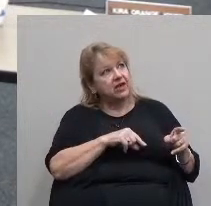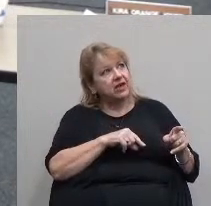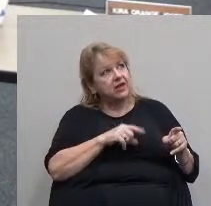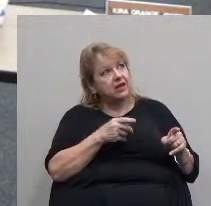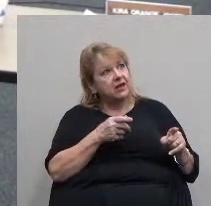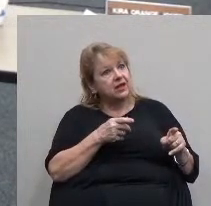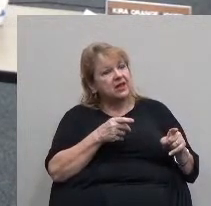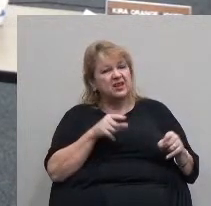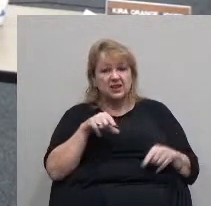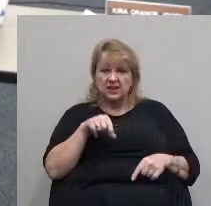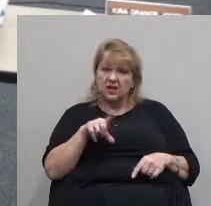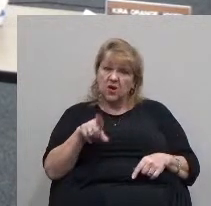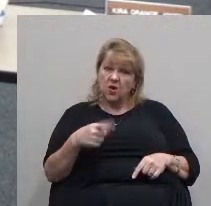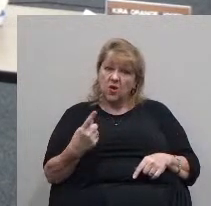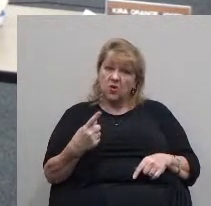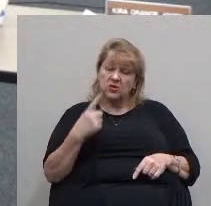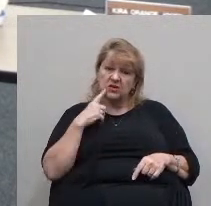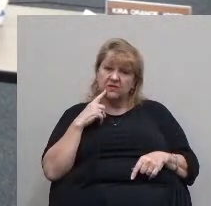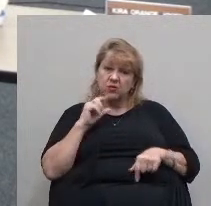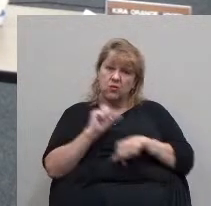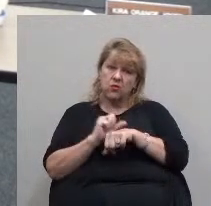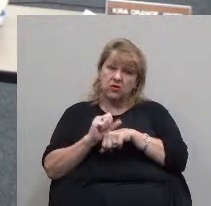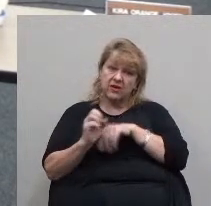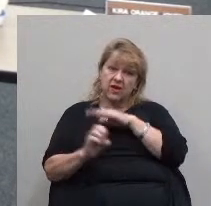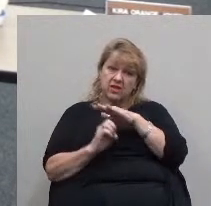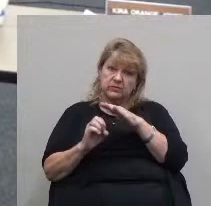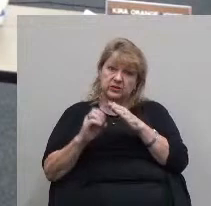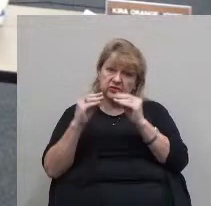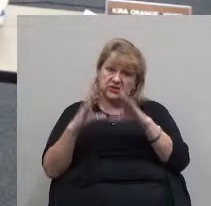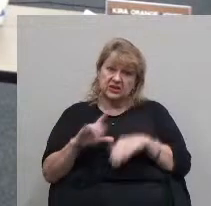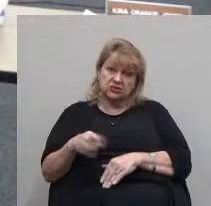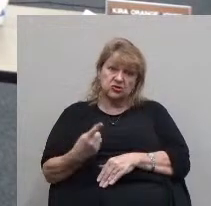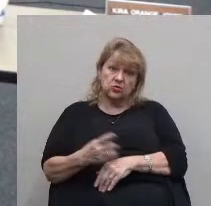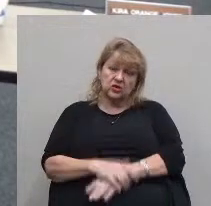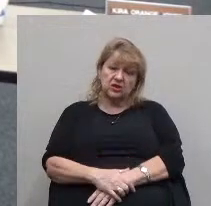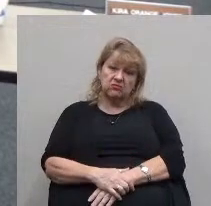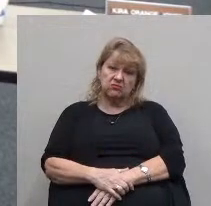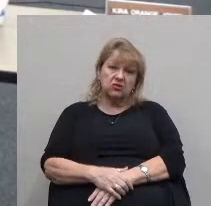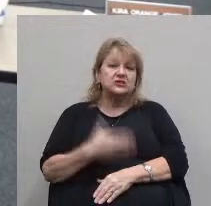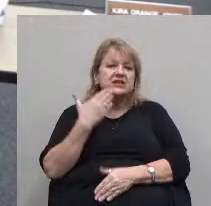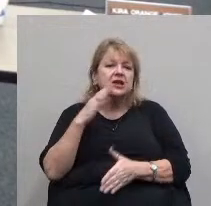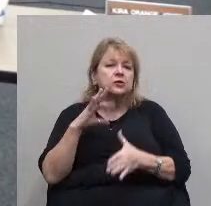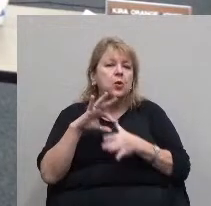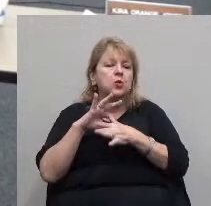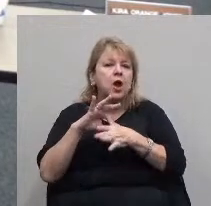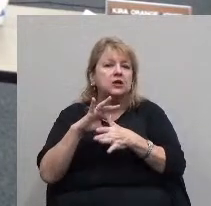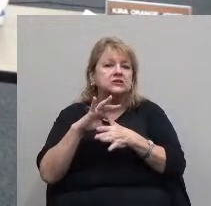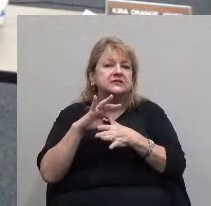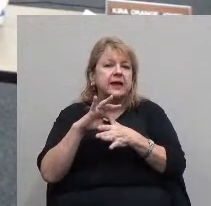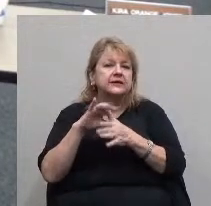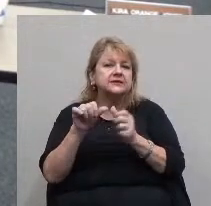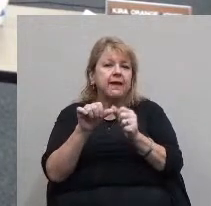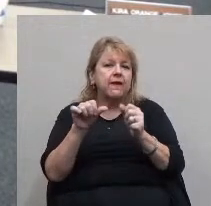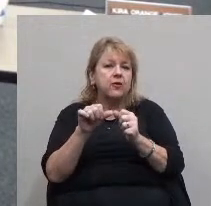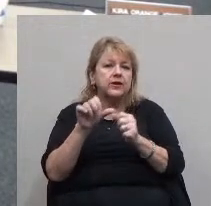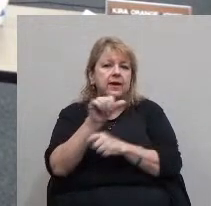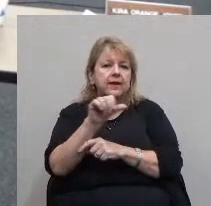this really only going to be like looking at elementary teachers? Because I don't know too many content area associate degree people.